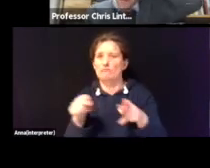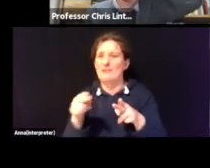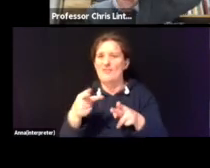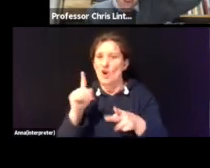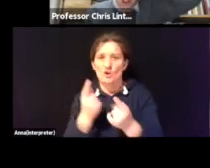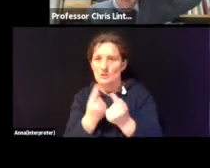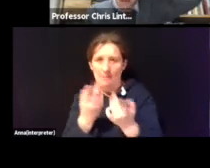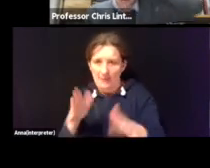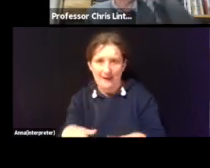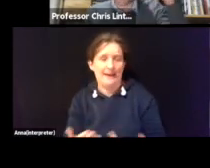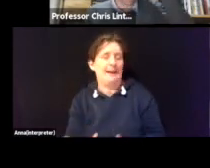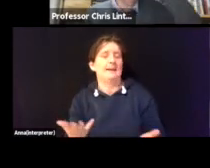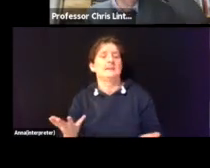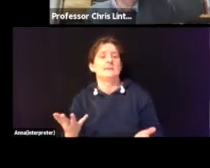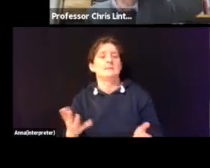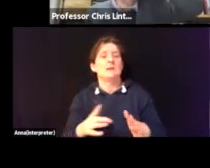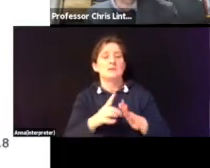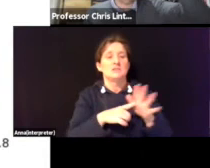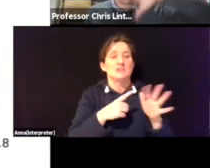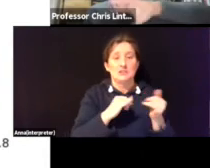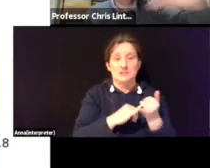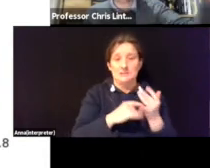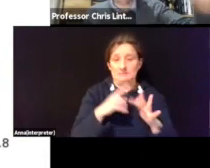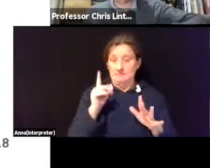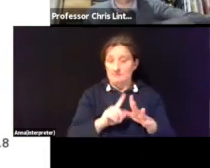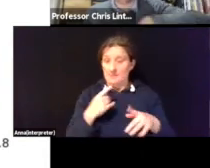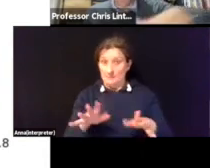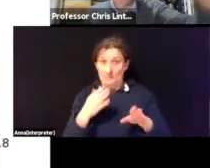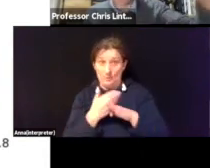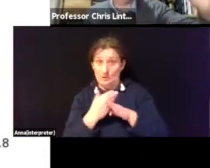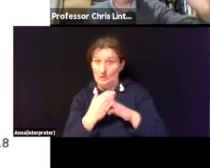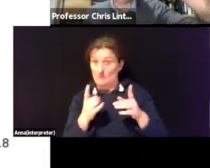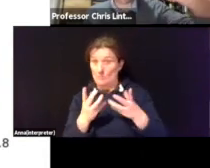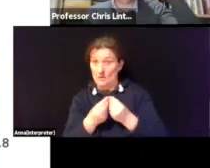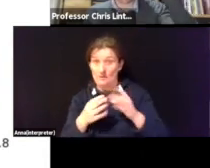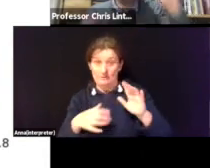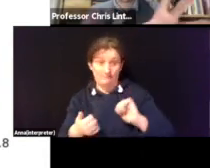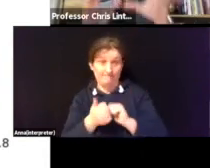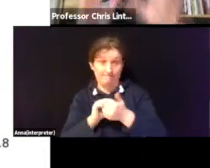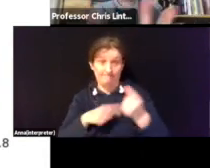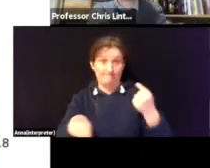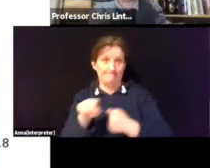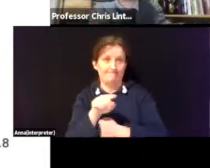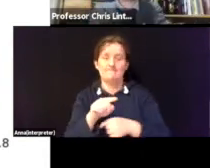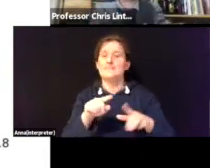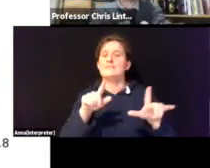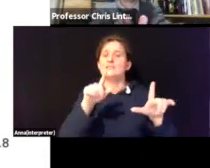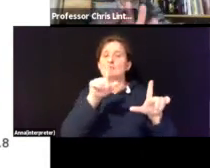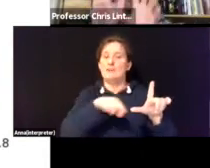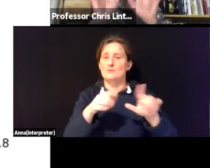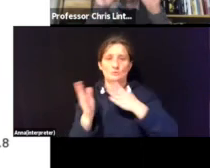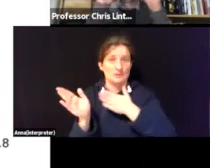is that Jessie and many of her co-workers have been working hard on this. And this is a technical graph that's mostly there to distract you, but ignore the graph.